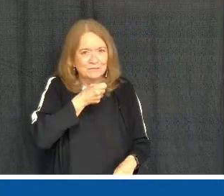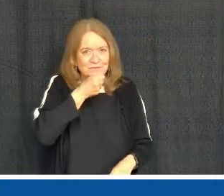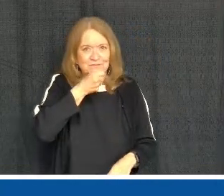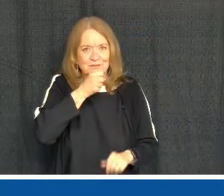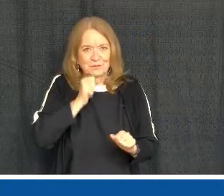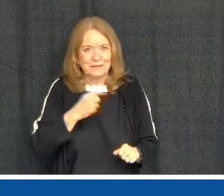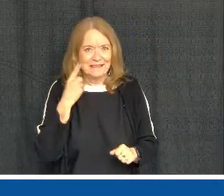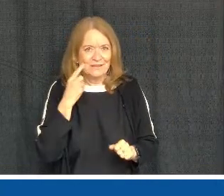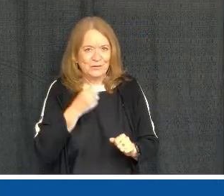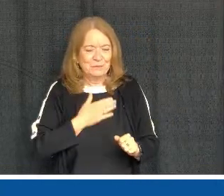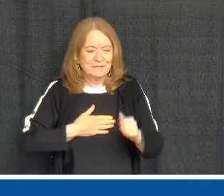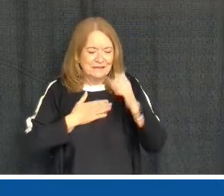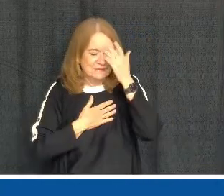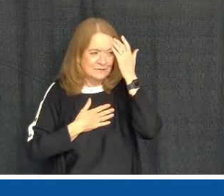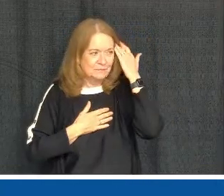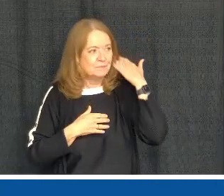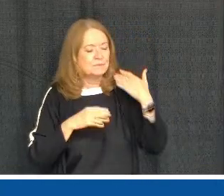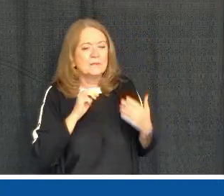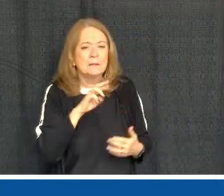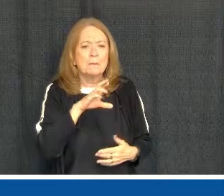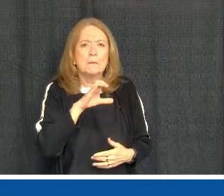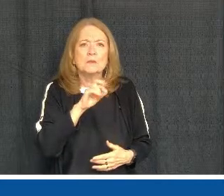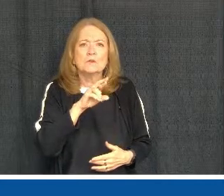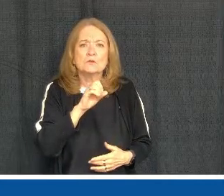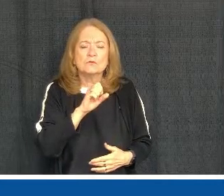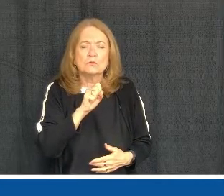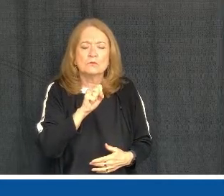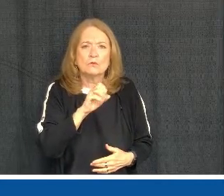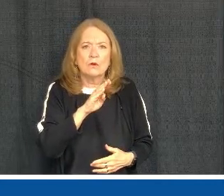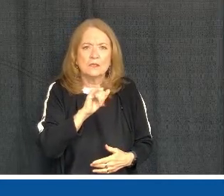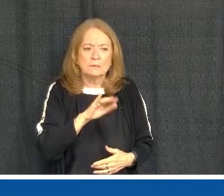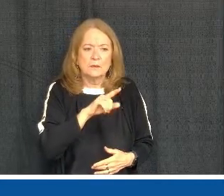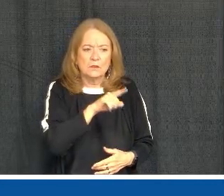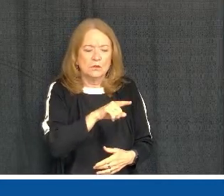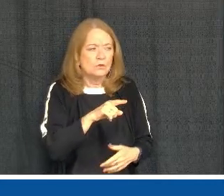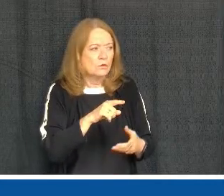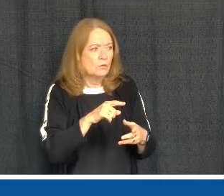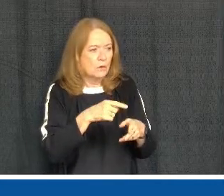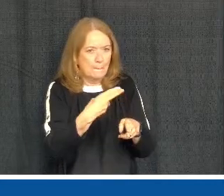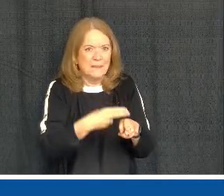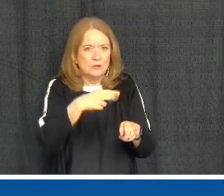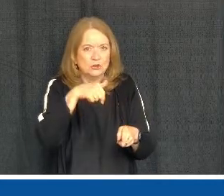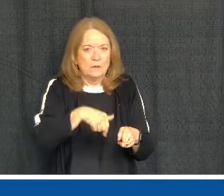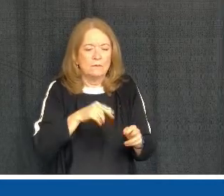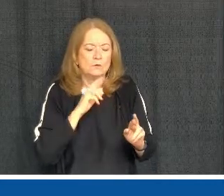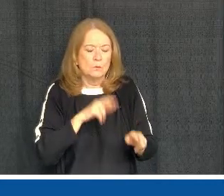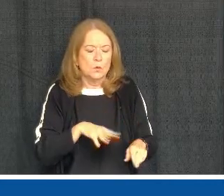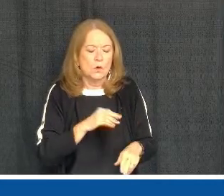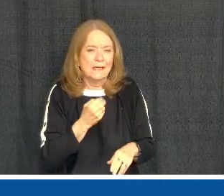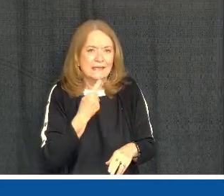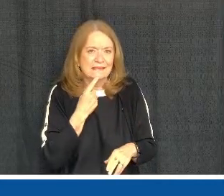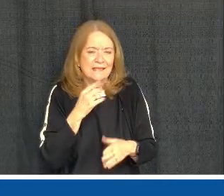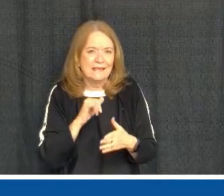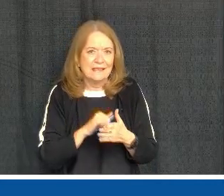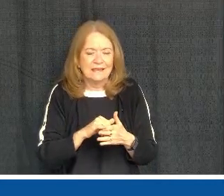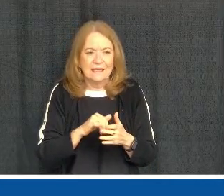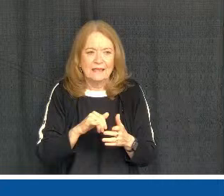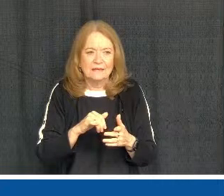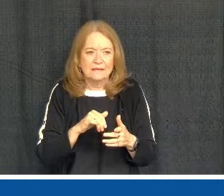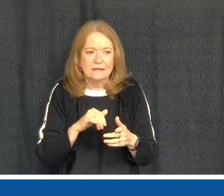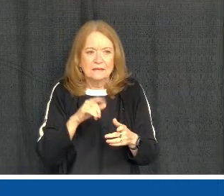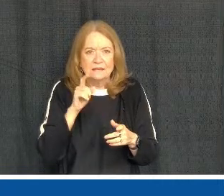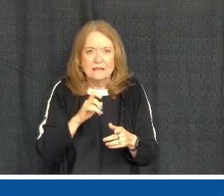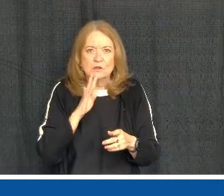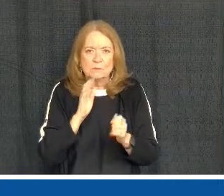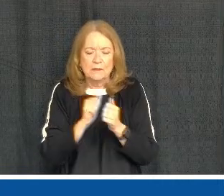you. Mr. Crosby, you're referenced in here, and again, I know he stated that he didn't need to speak for the codes